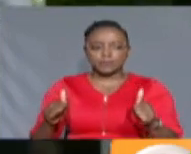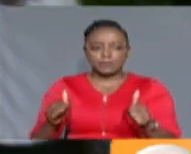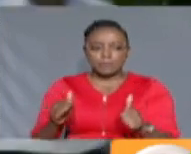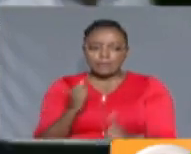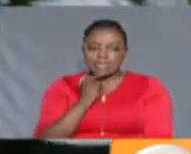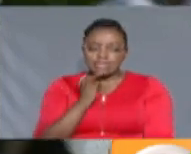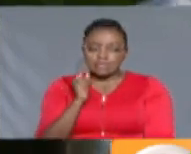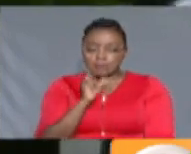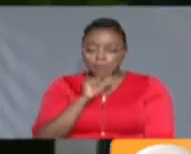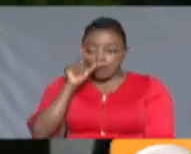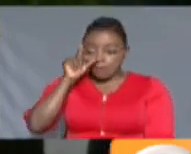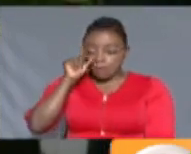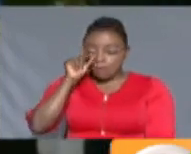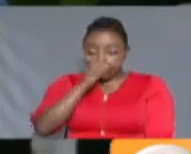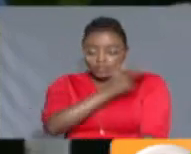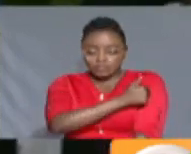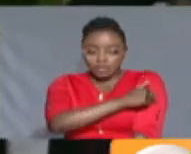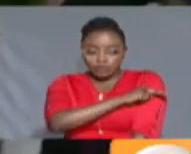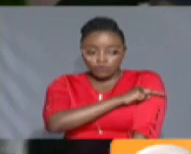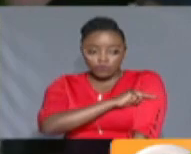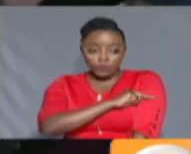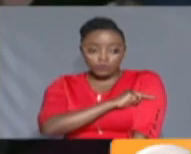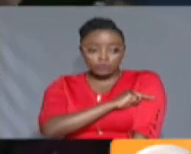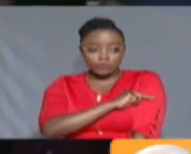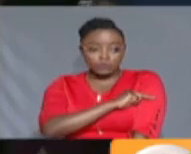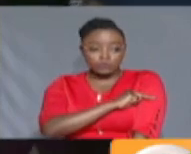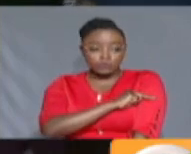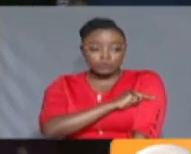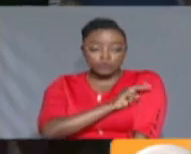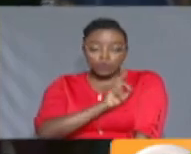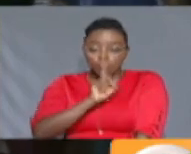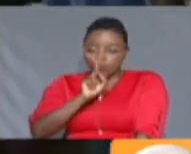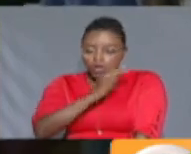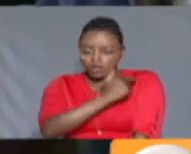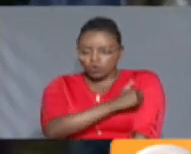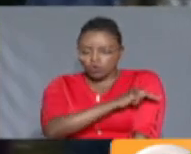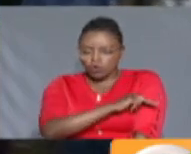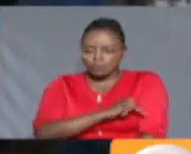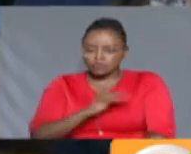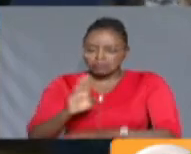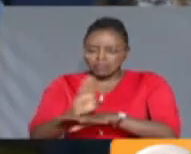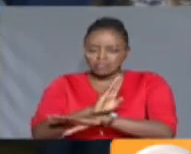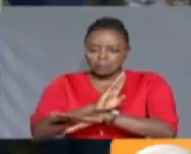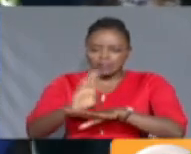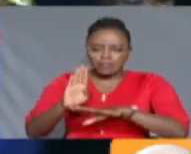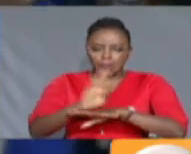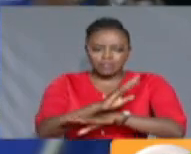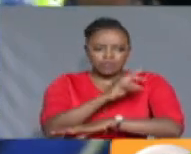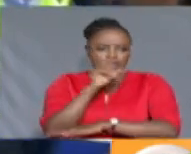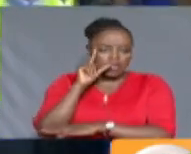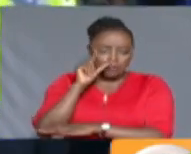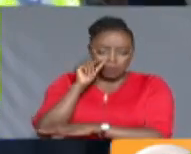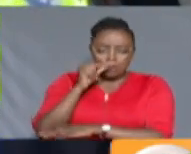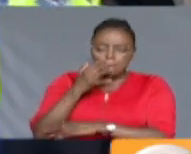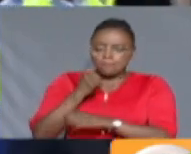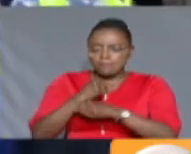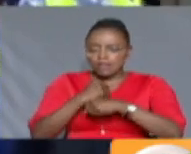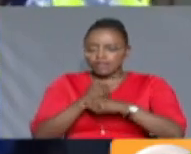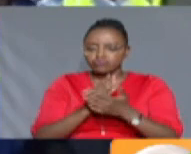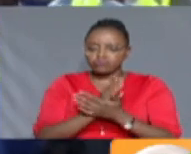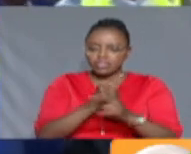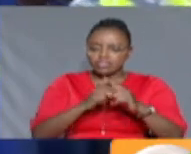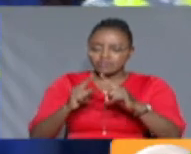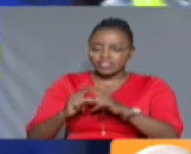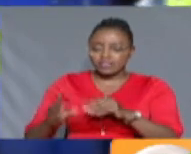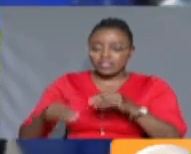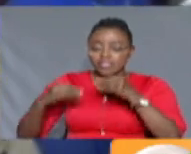saying, that Mombasa Hospital is one of the hospitals that are busy here in Mombasa in terms of making sure that they are attending to various patients